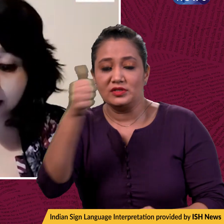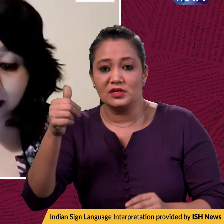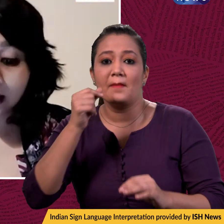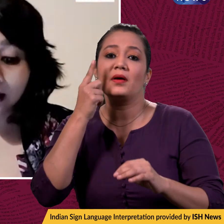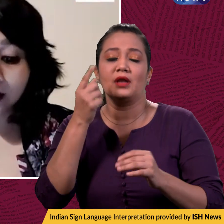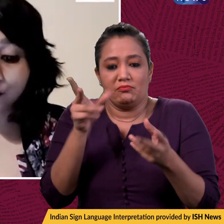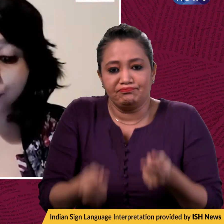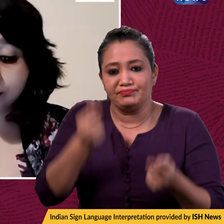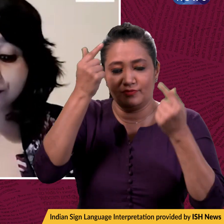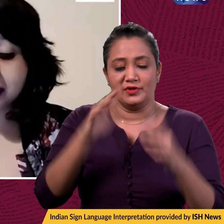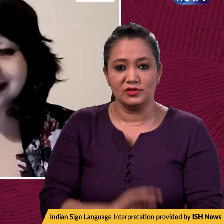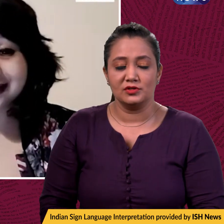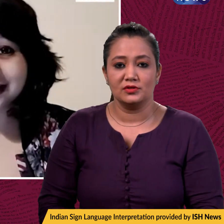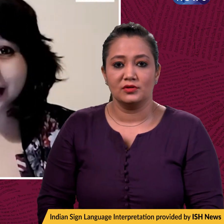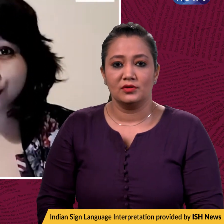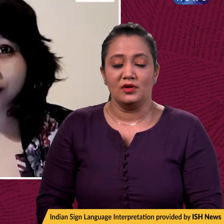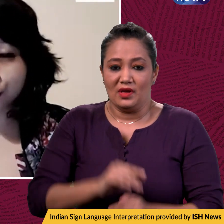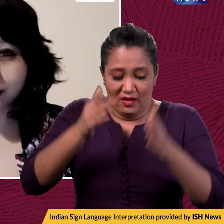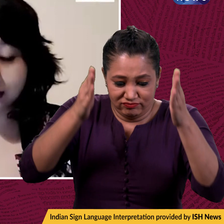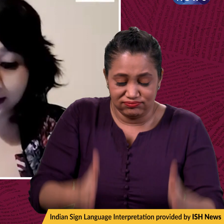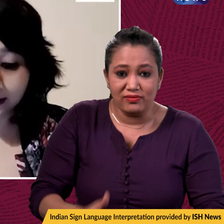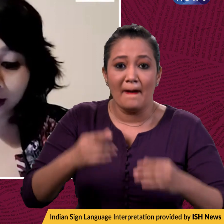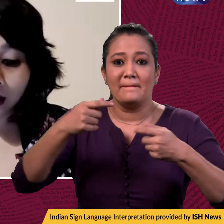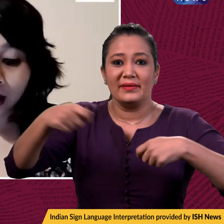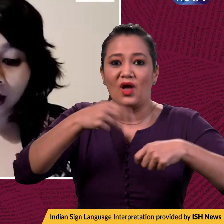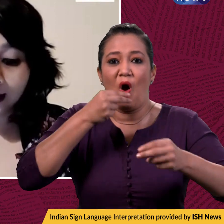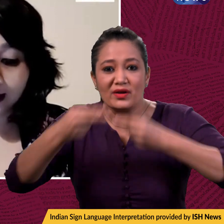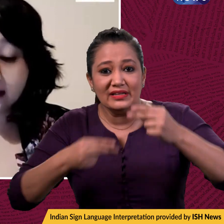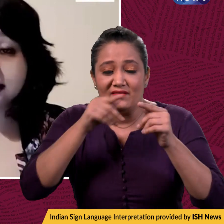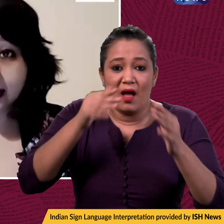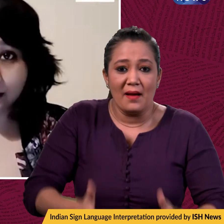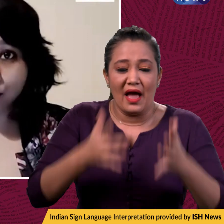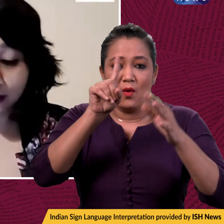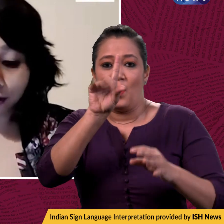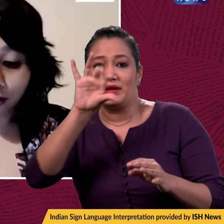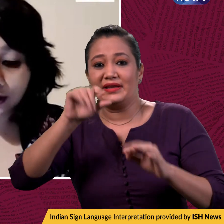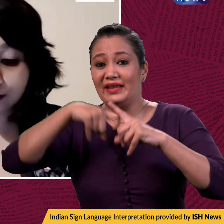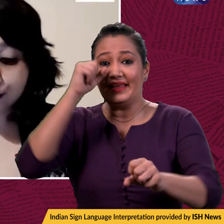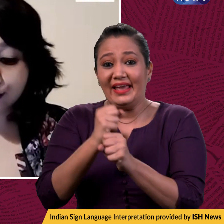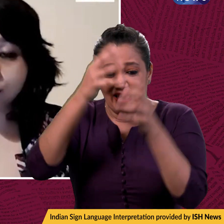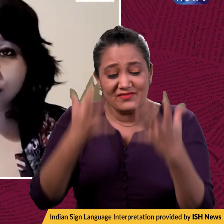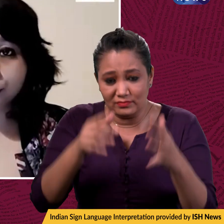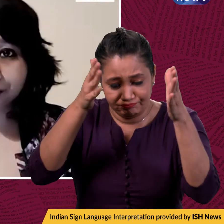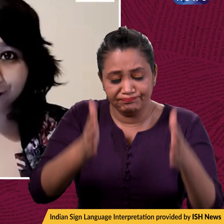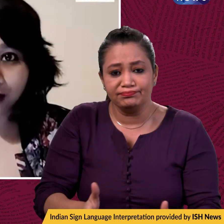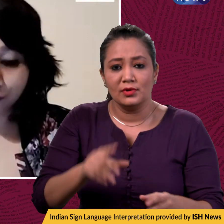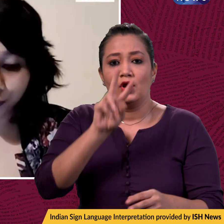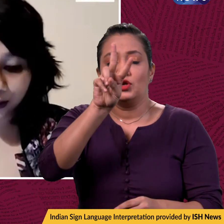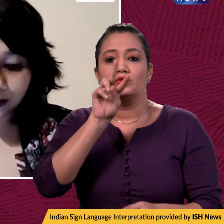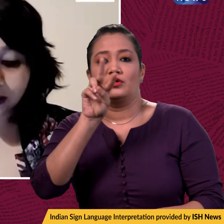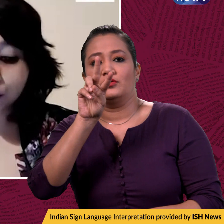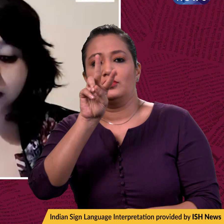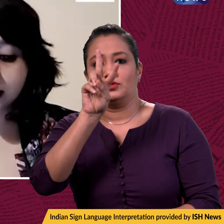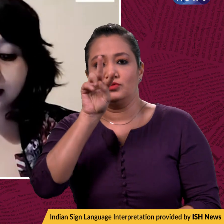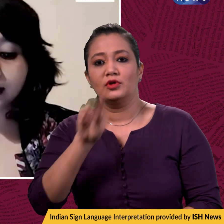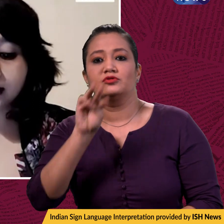on Monday. Now, the price of a 19 kg commercial cylinder in Delhi will cost 2,000.5